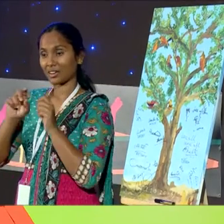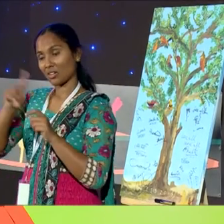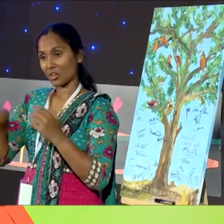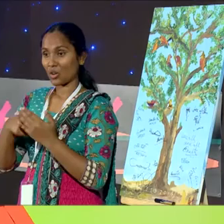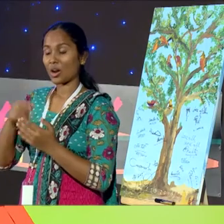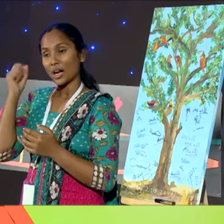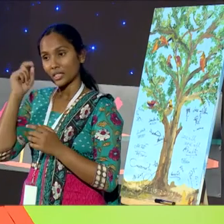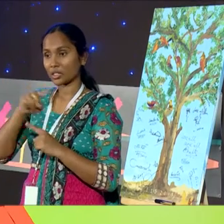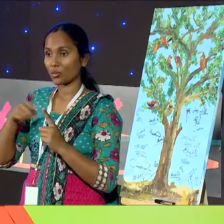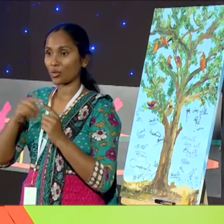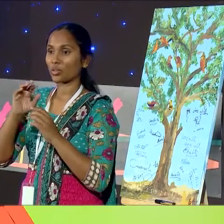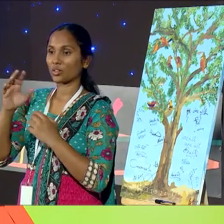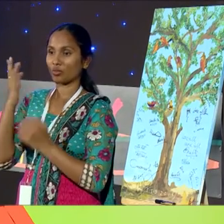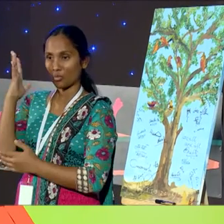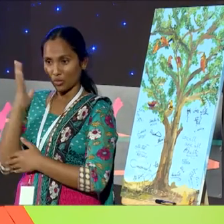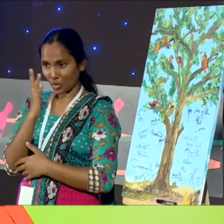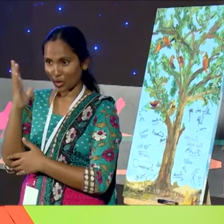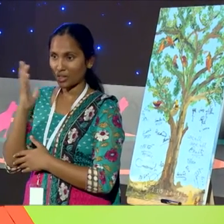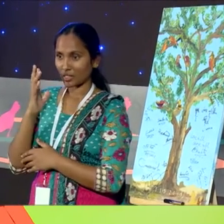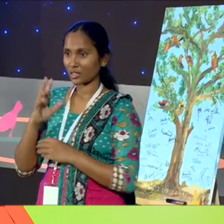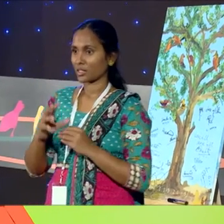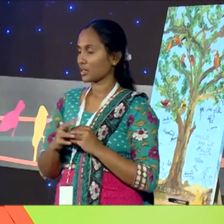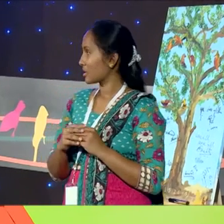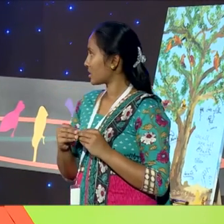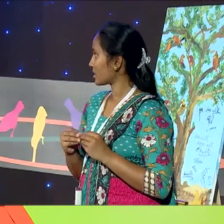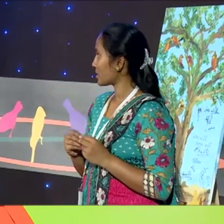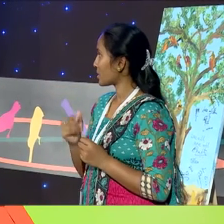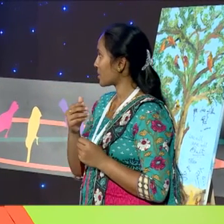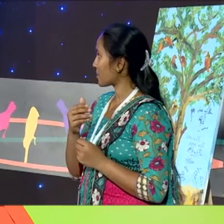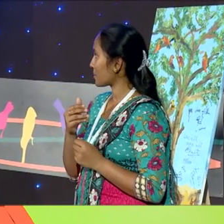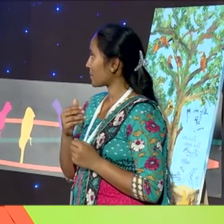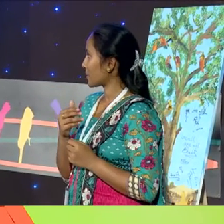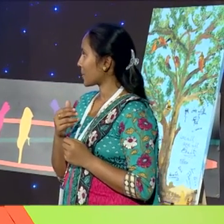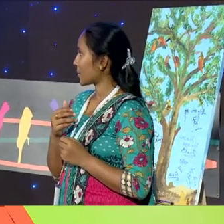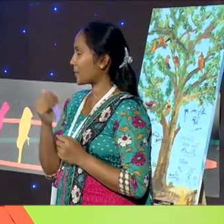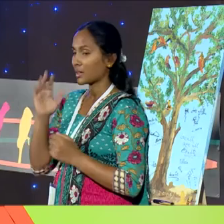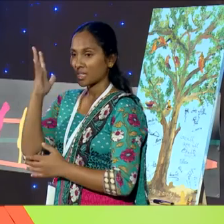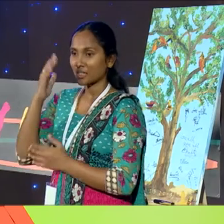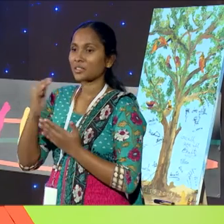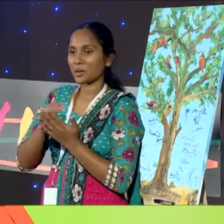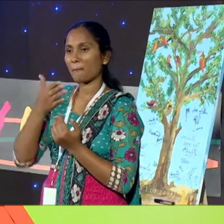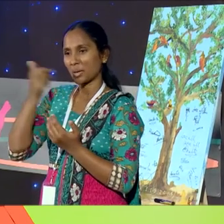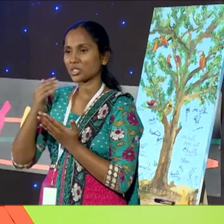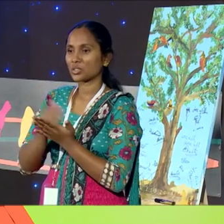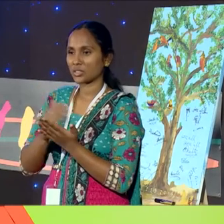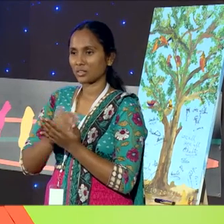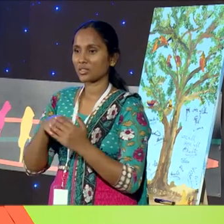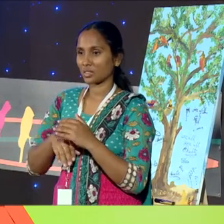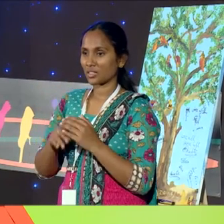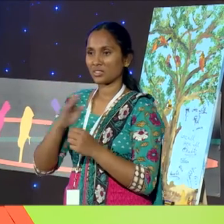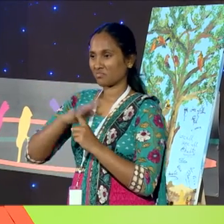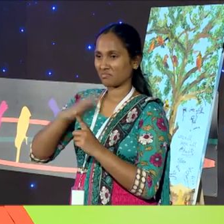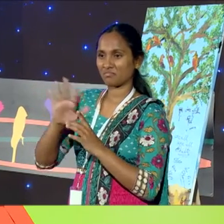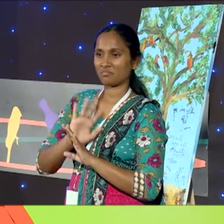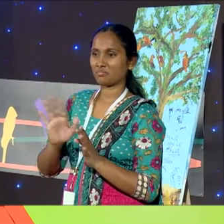about forests, and they all understand that chipping to a tree is the best way to save it from anybody who wants to actually cut it down,